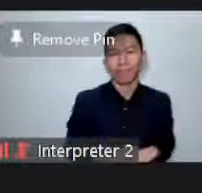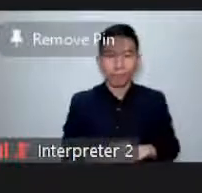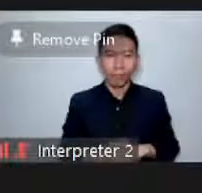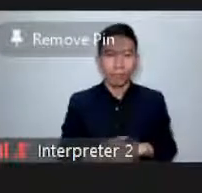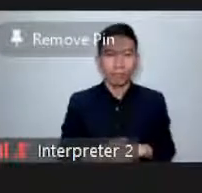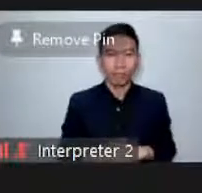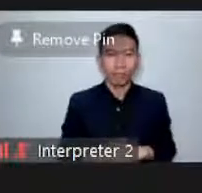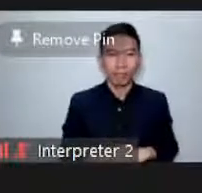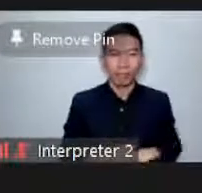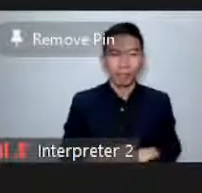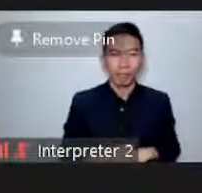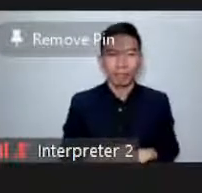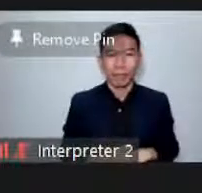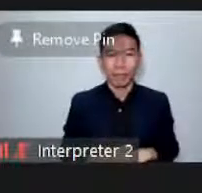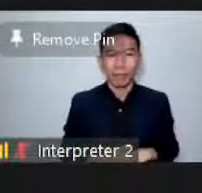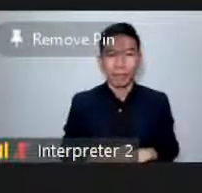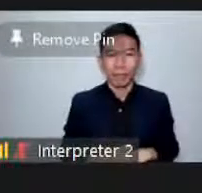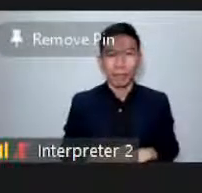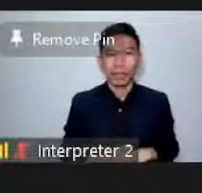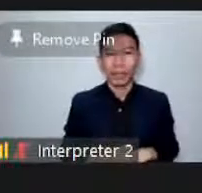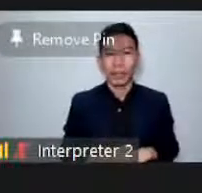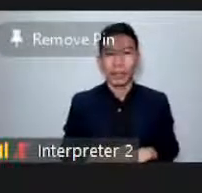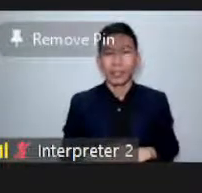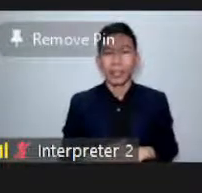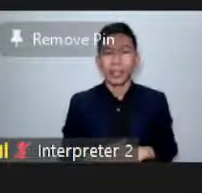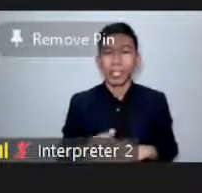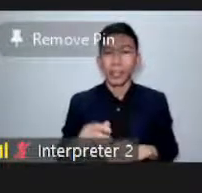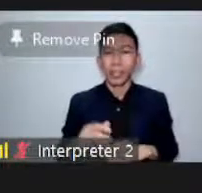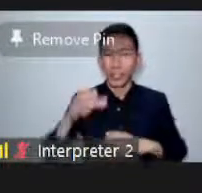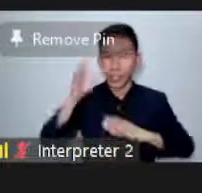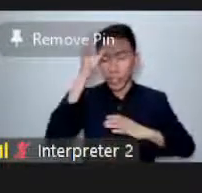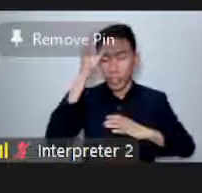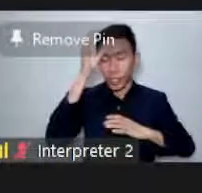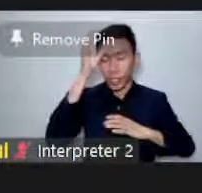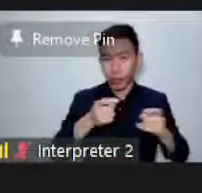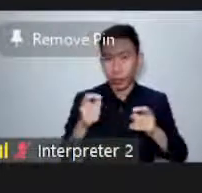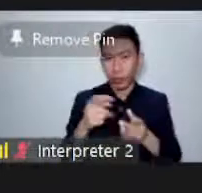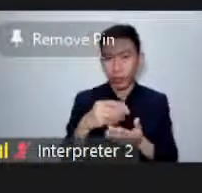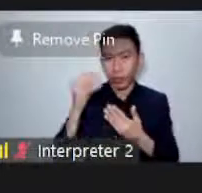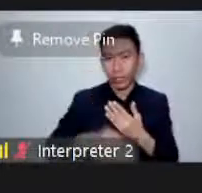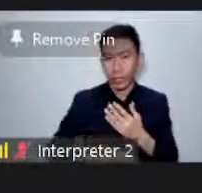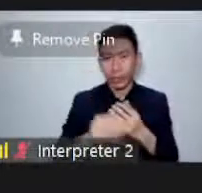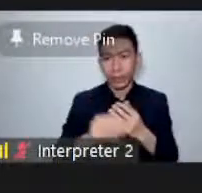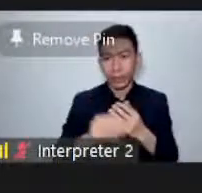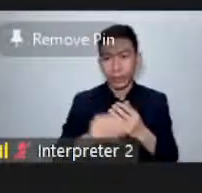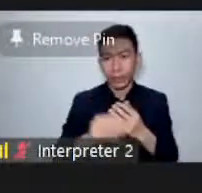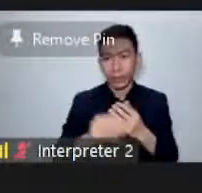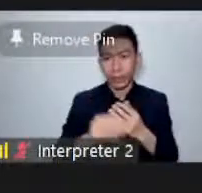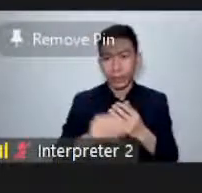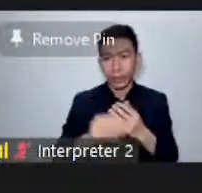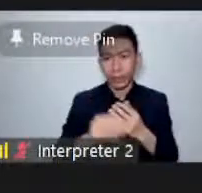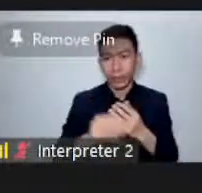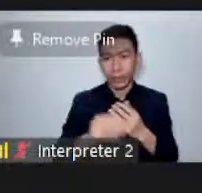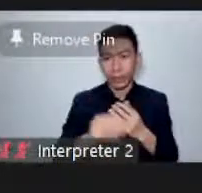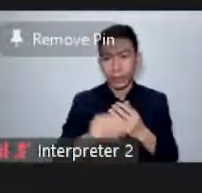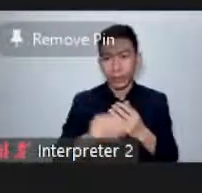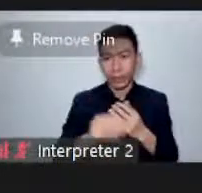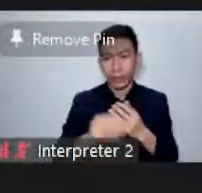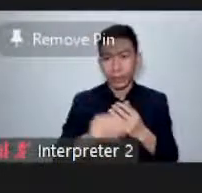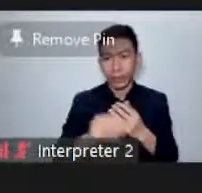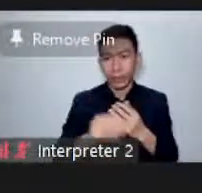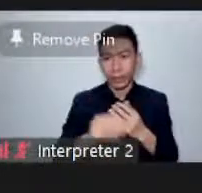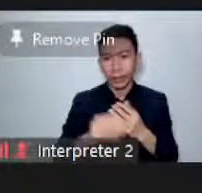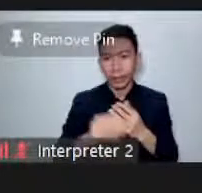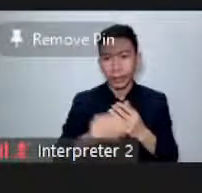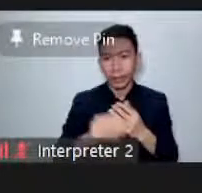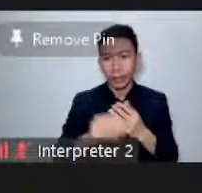The Cancer Control Program, in collaboration with the Department of Health Academy of Health Human Resources and Development